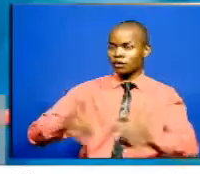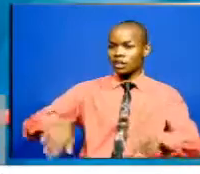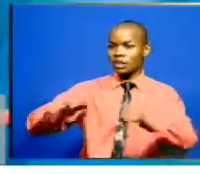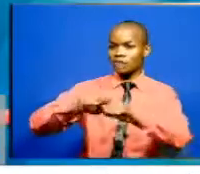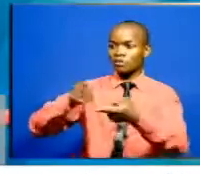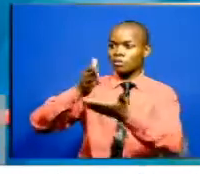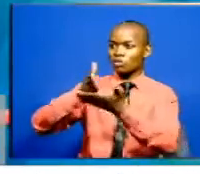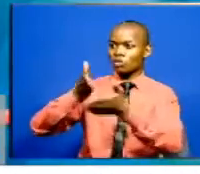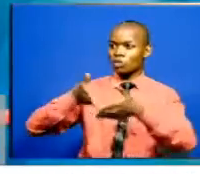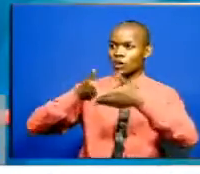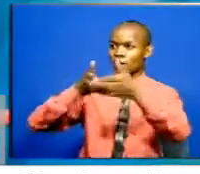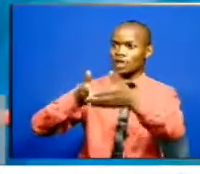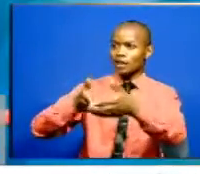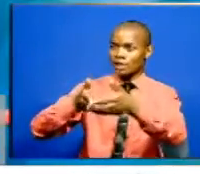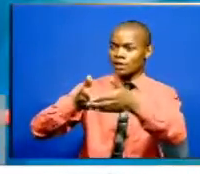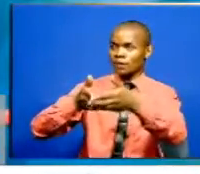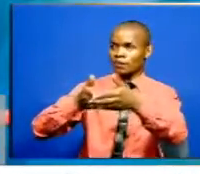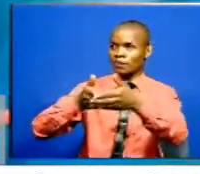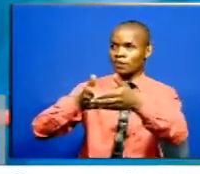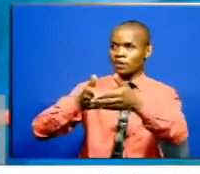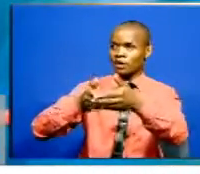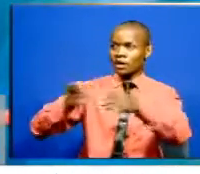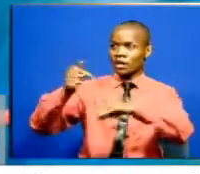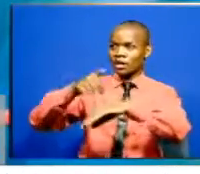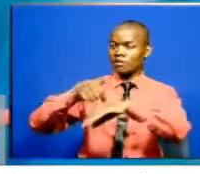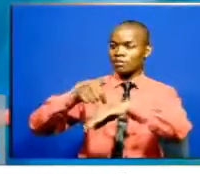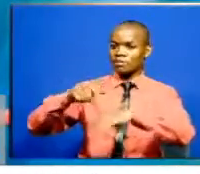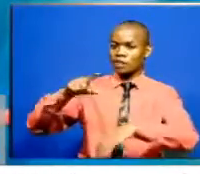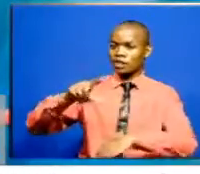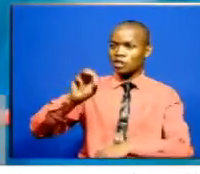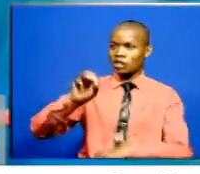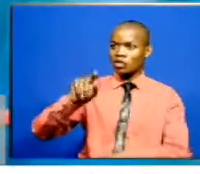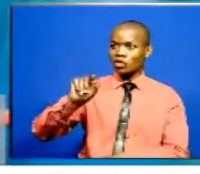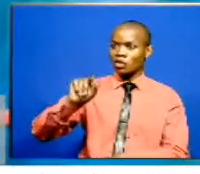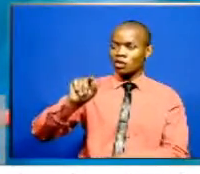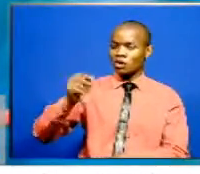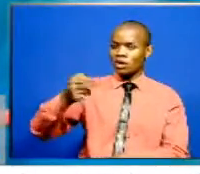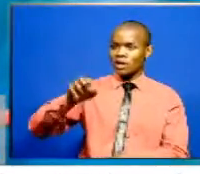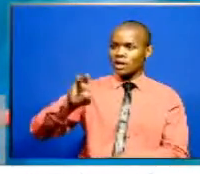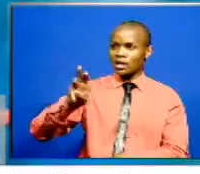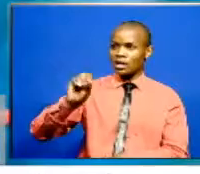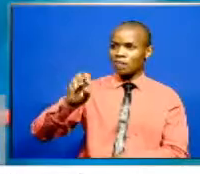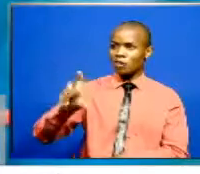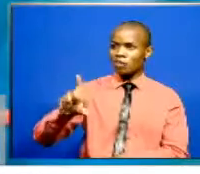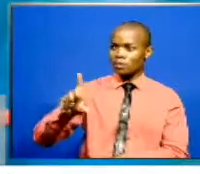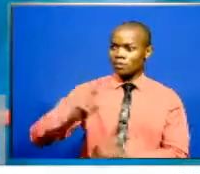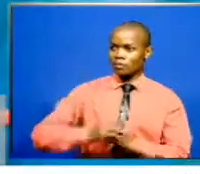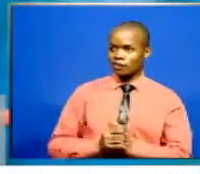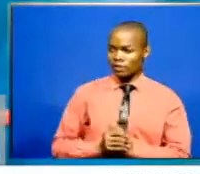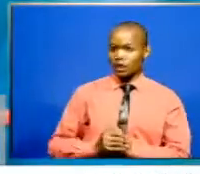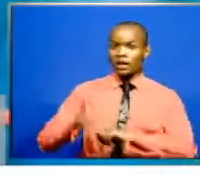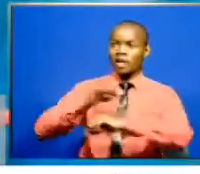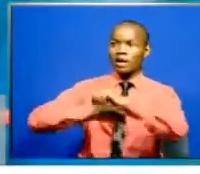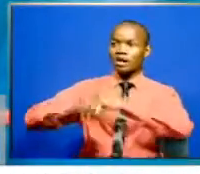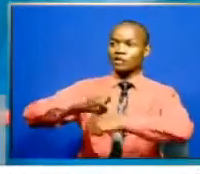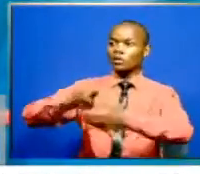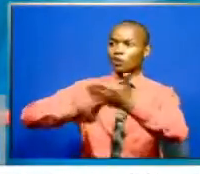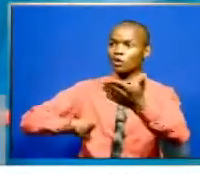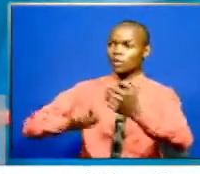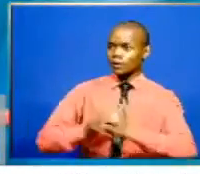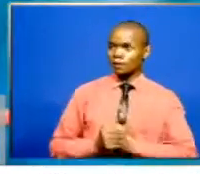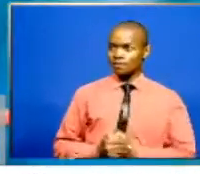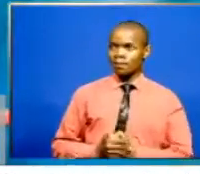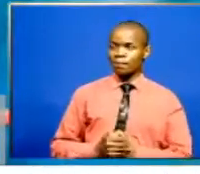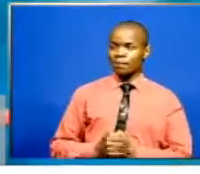lead, especially on geothermal. Yes. Yeah. So what I think what we need is